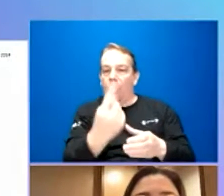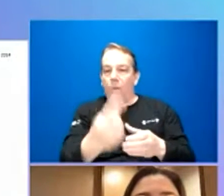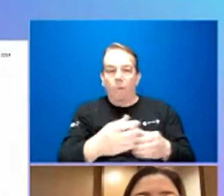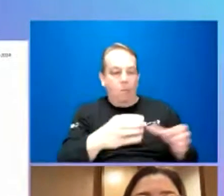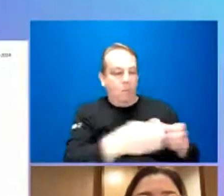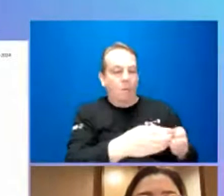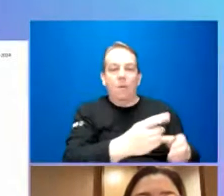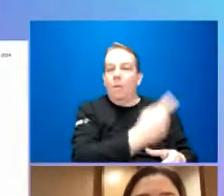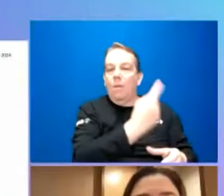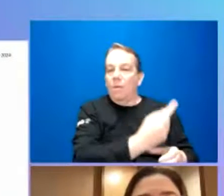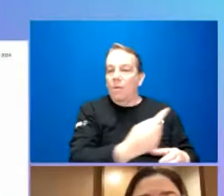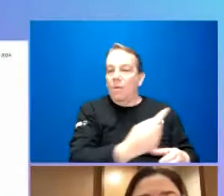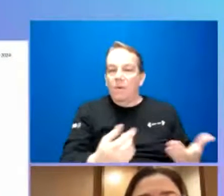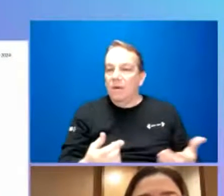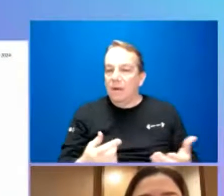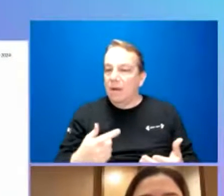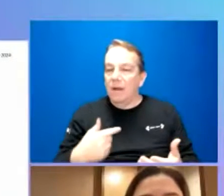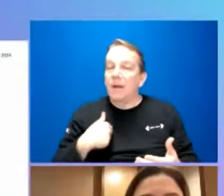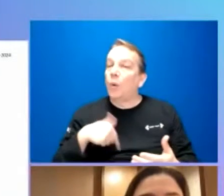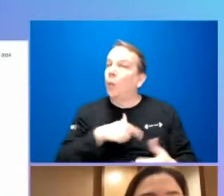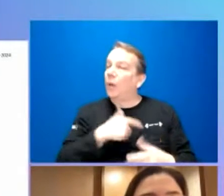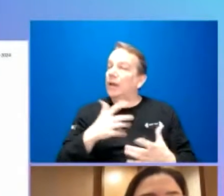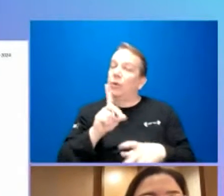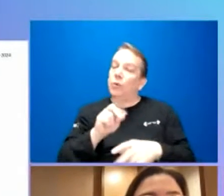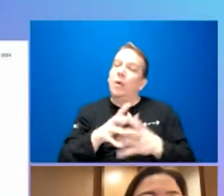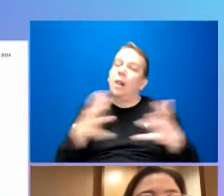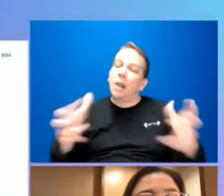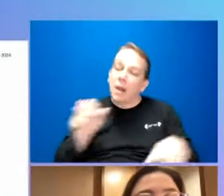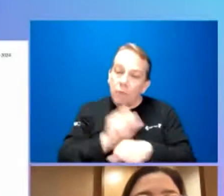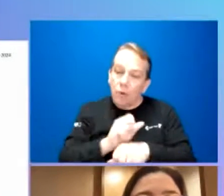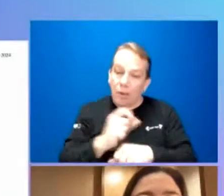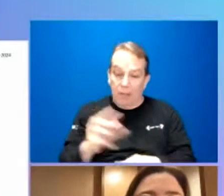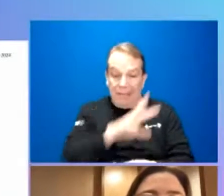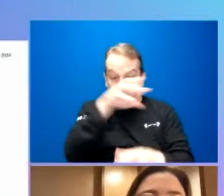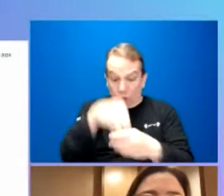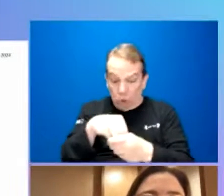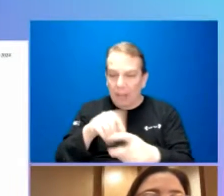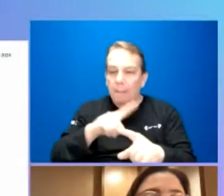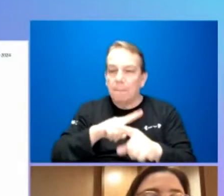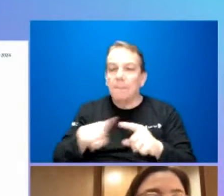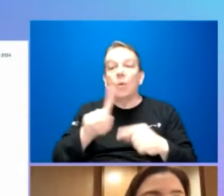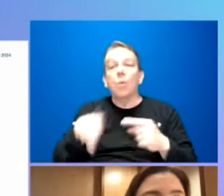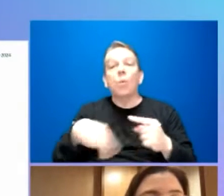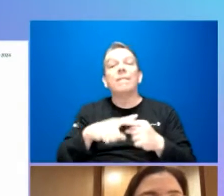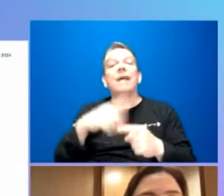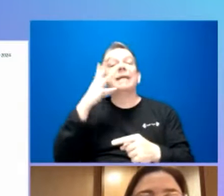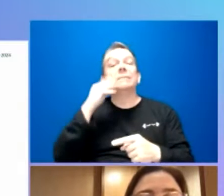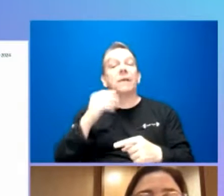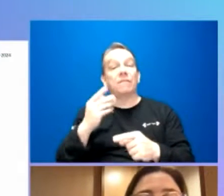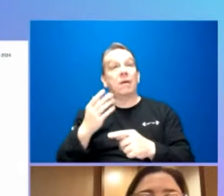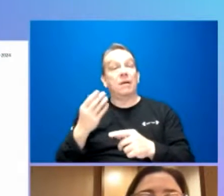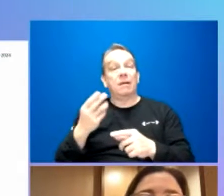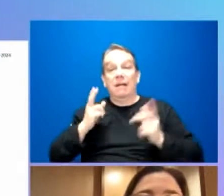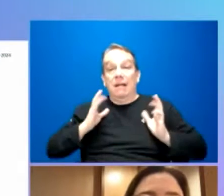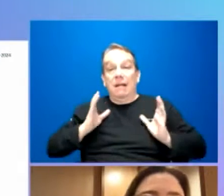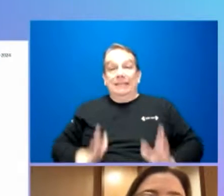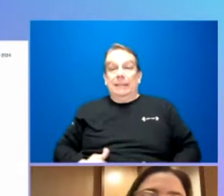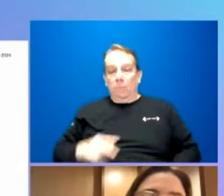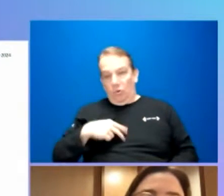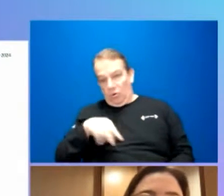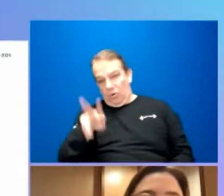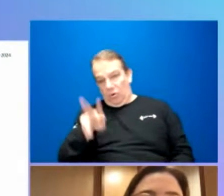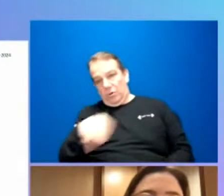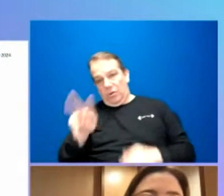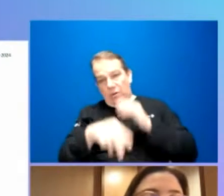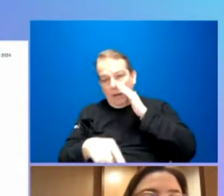we can do so much work on accessibility internally, but when we look at the experience from a customer lens, we actually realize